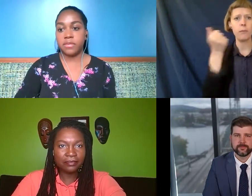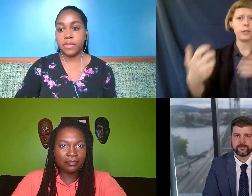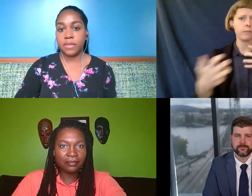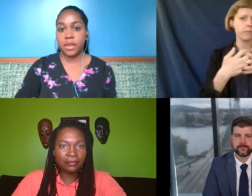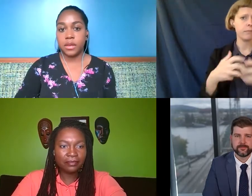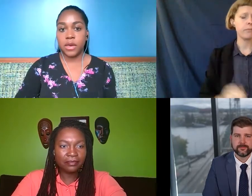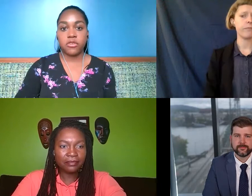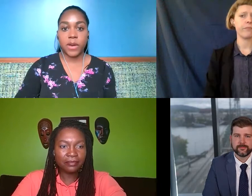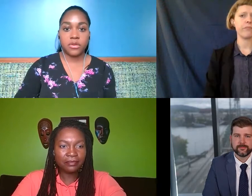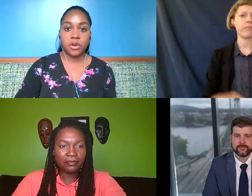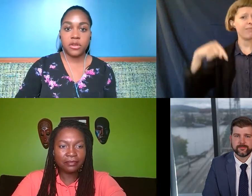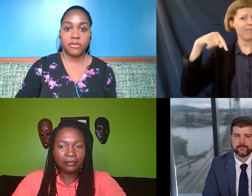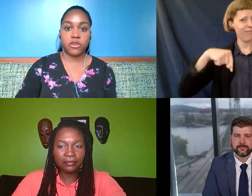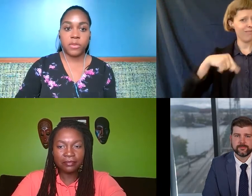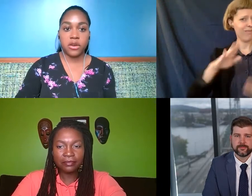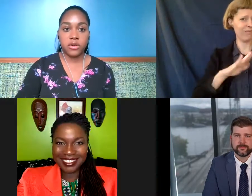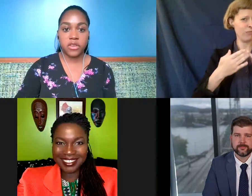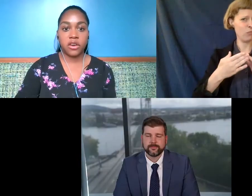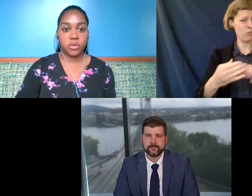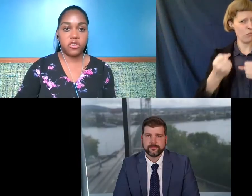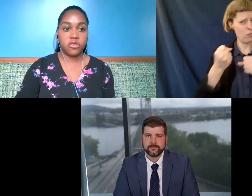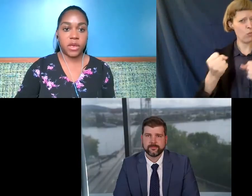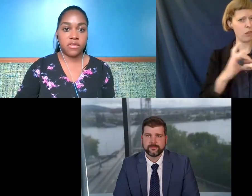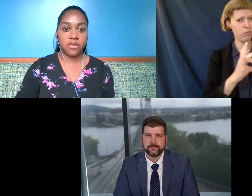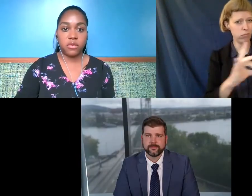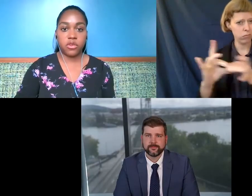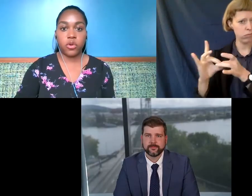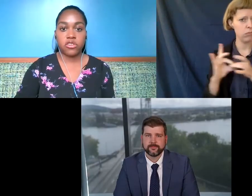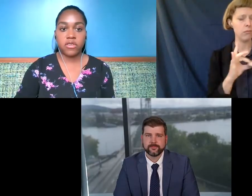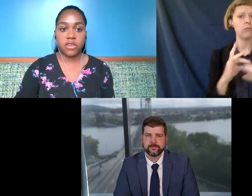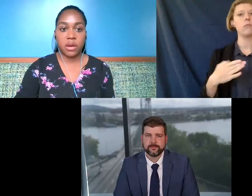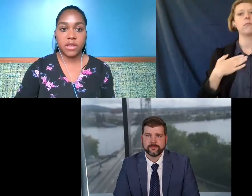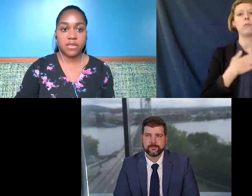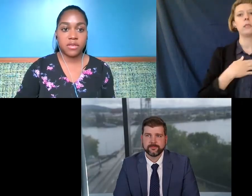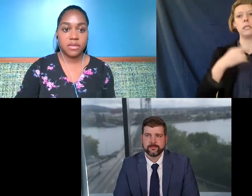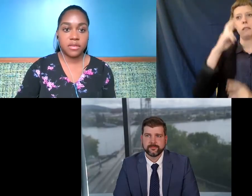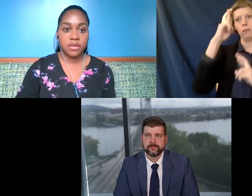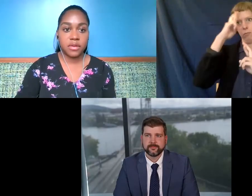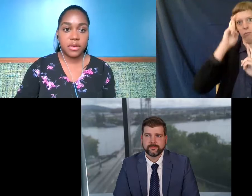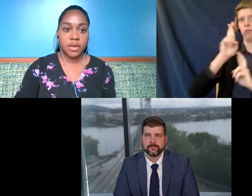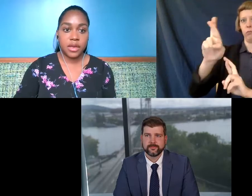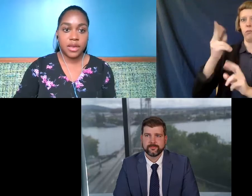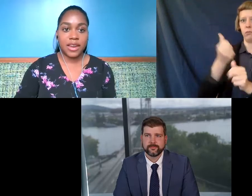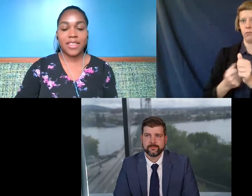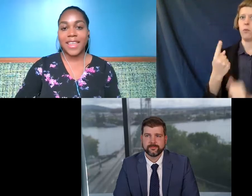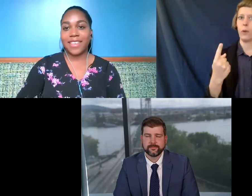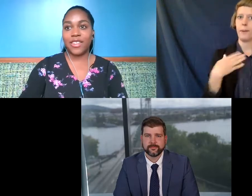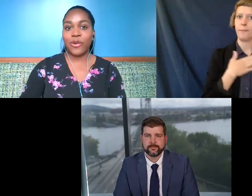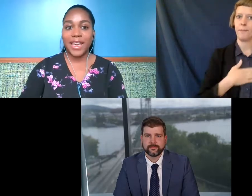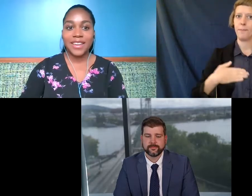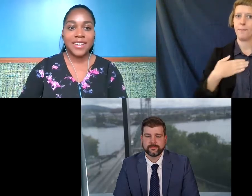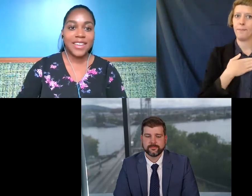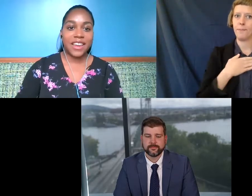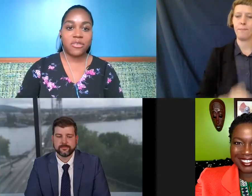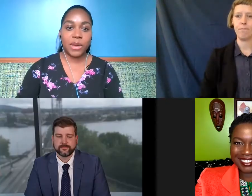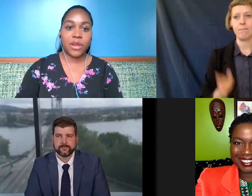community. Be respectful of our speakers and other participants with your questions and comments. Now that that's out of the